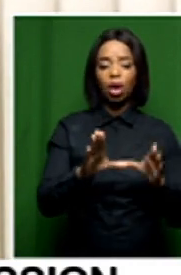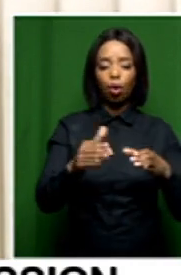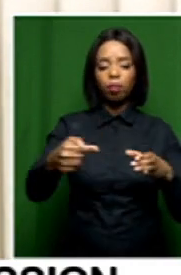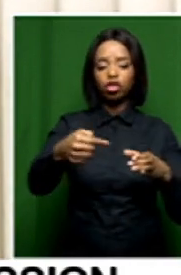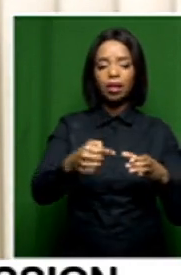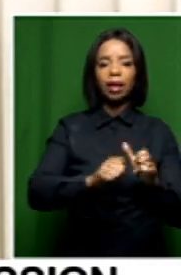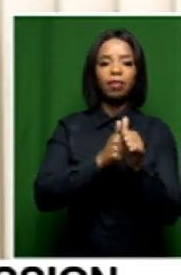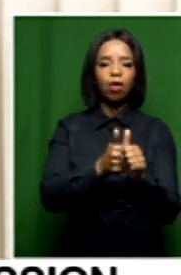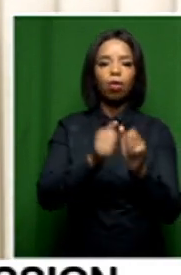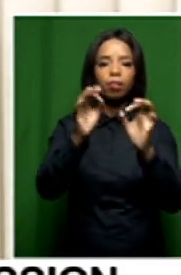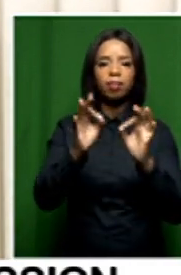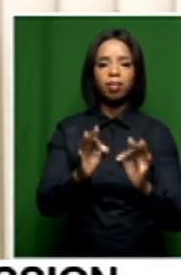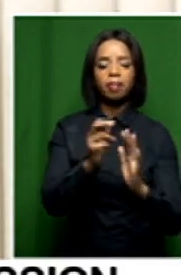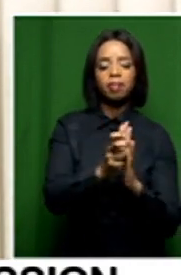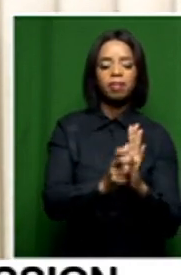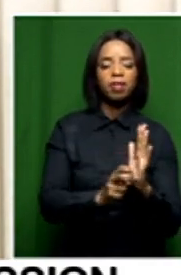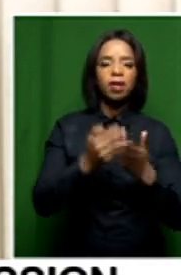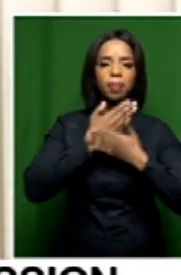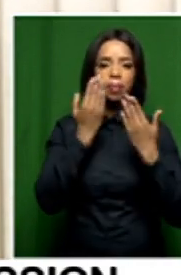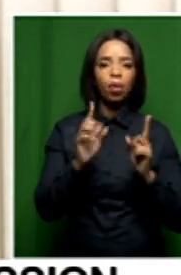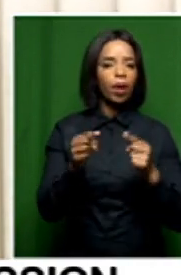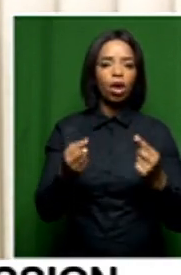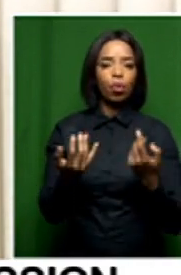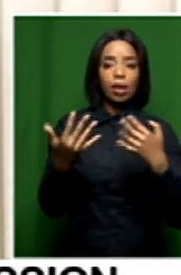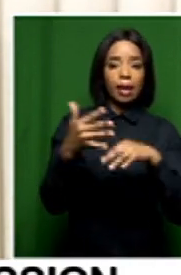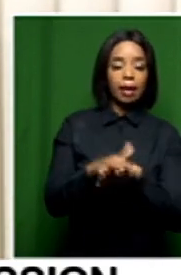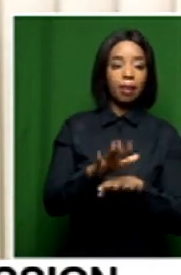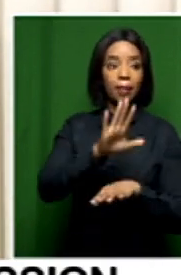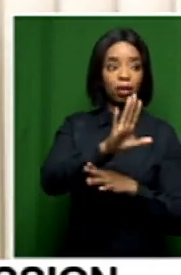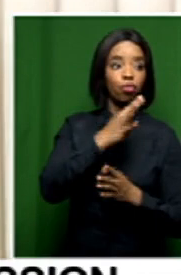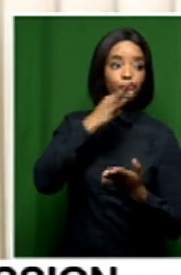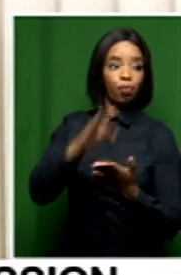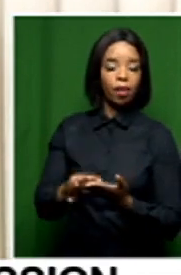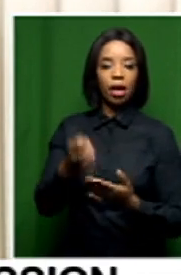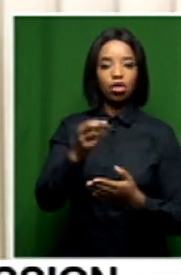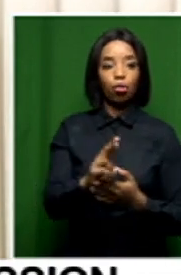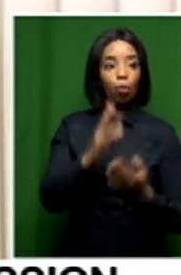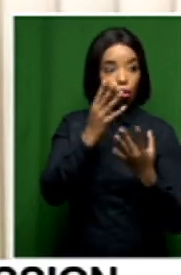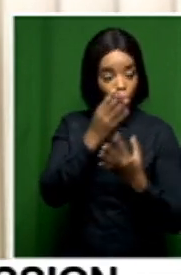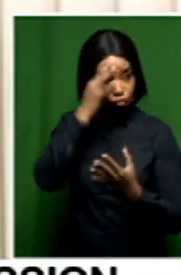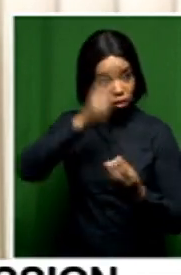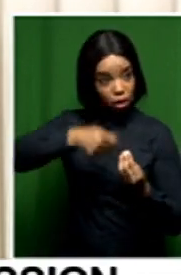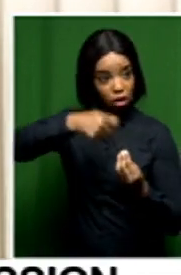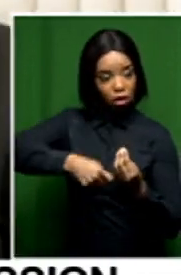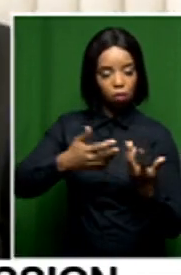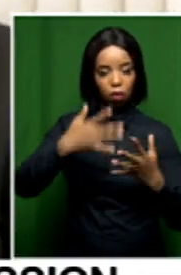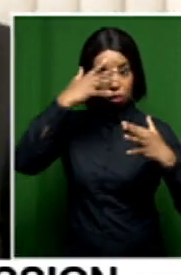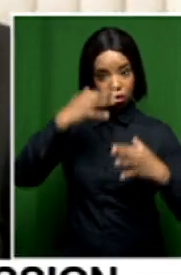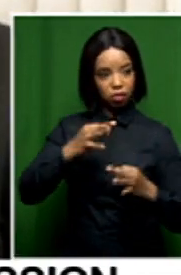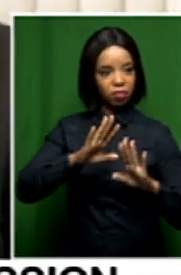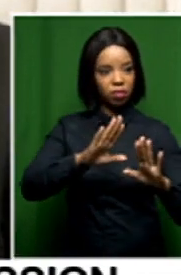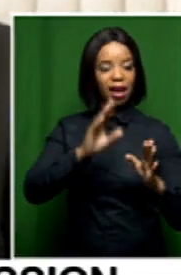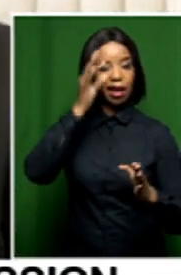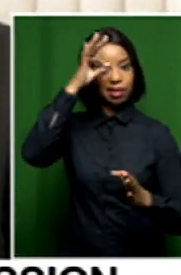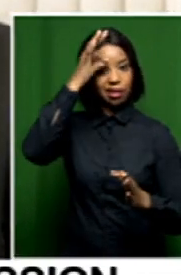was supposed to follow, we can't implement those particular resolutions or recommendations by the State Capture Commission.